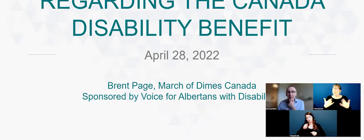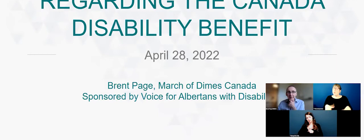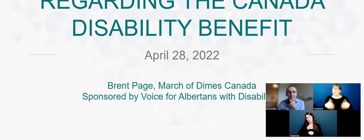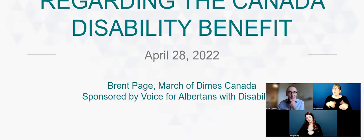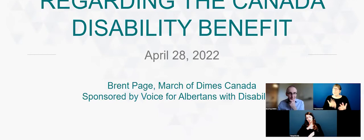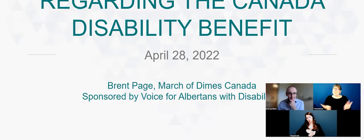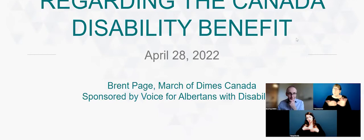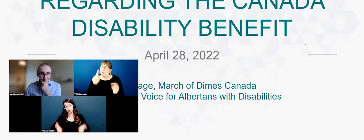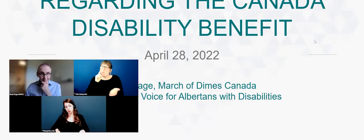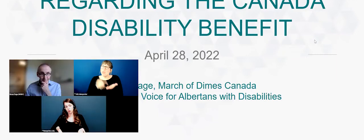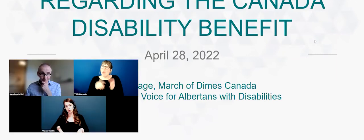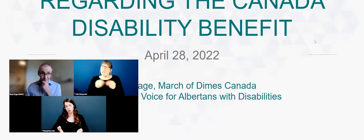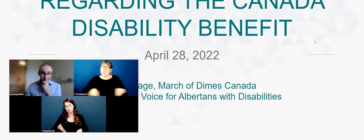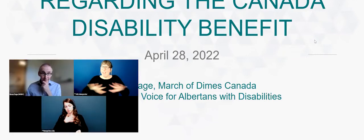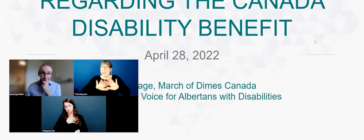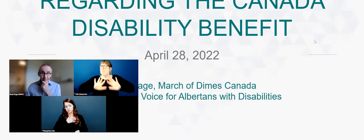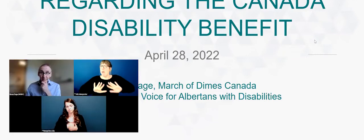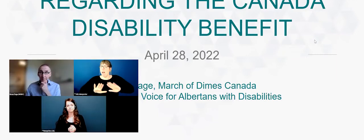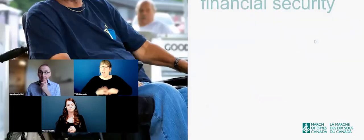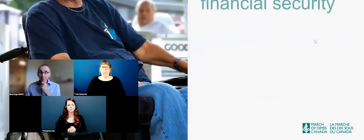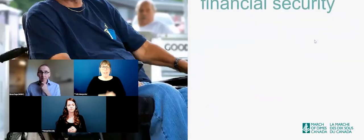the next slide.